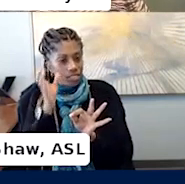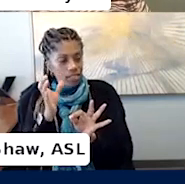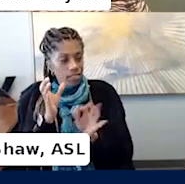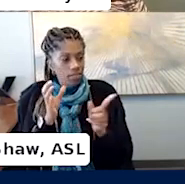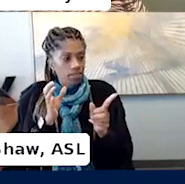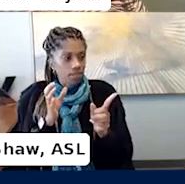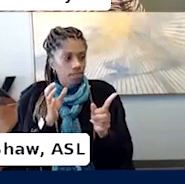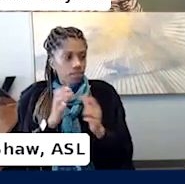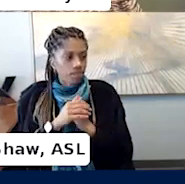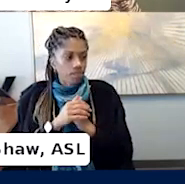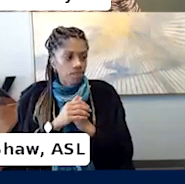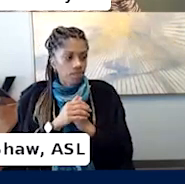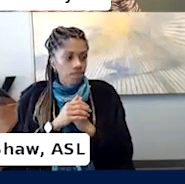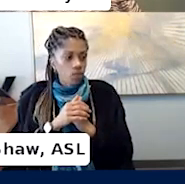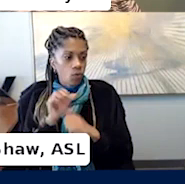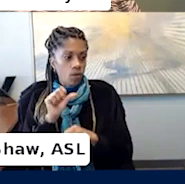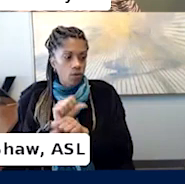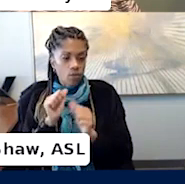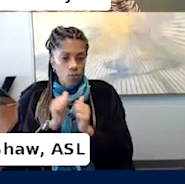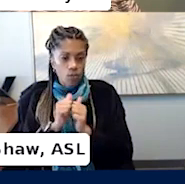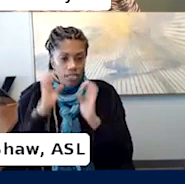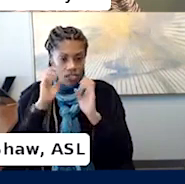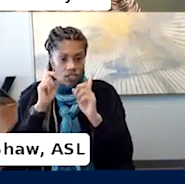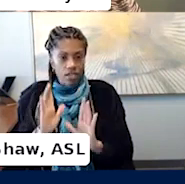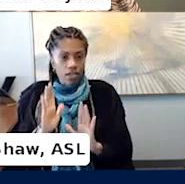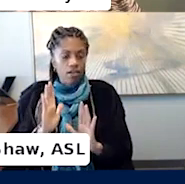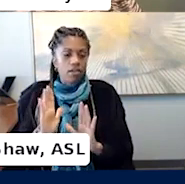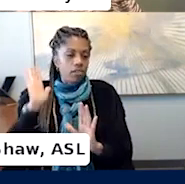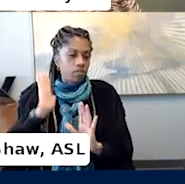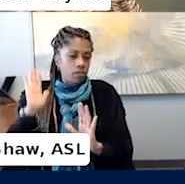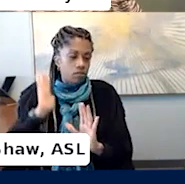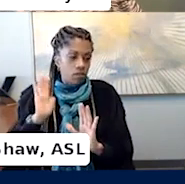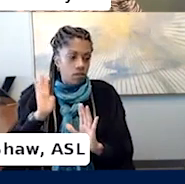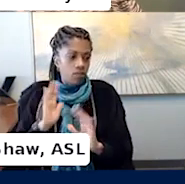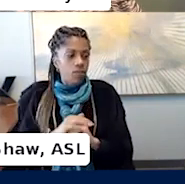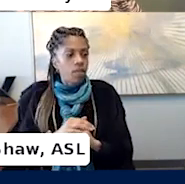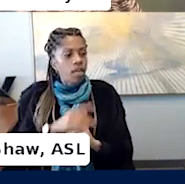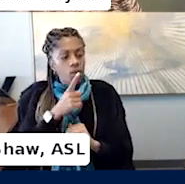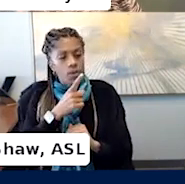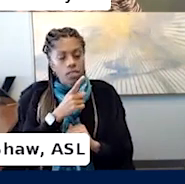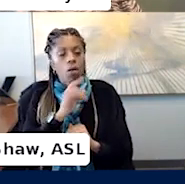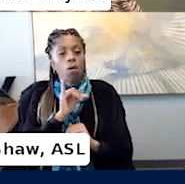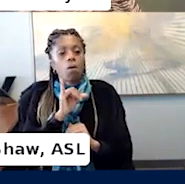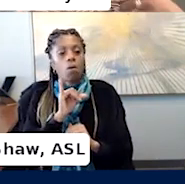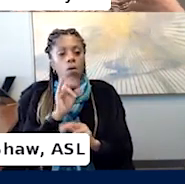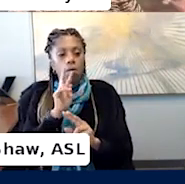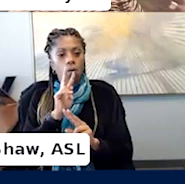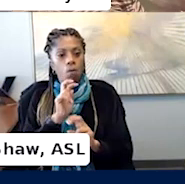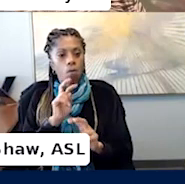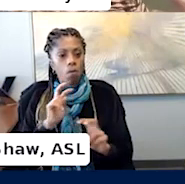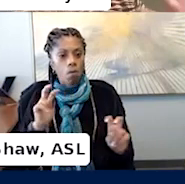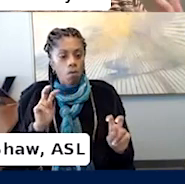an educator that we worked with years ago. And when we started digging into this, Emily, this